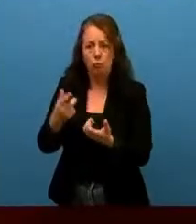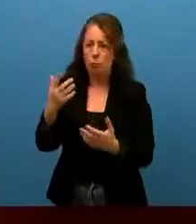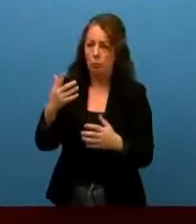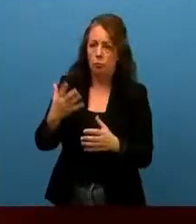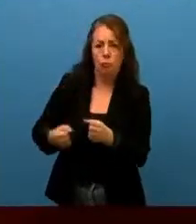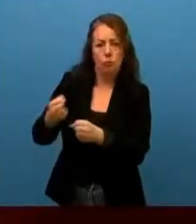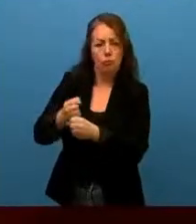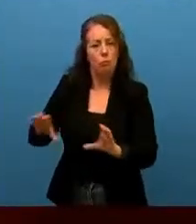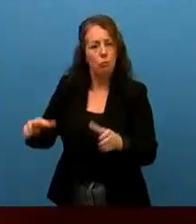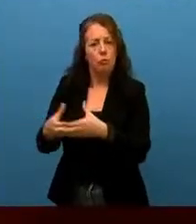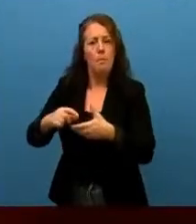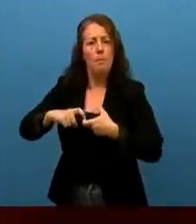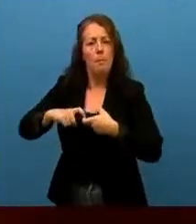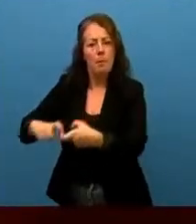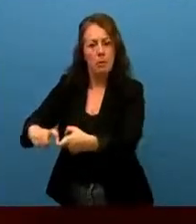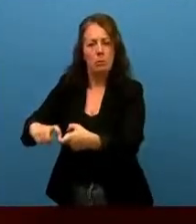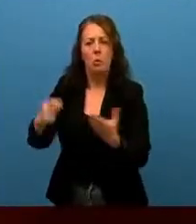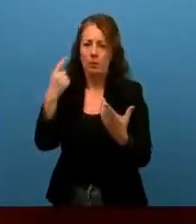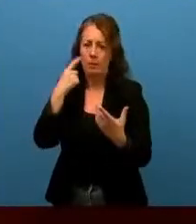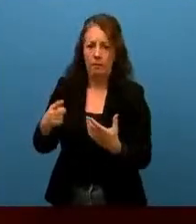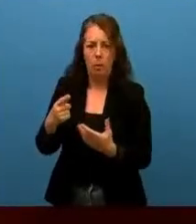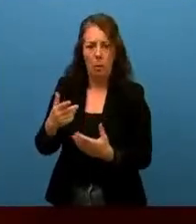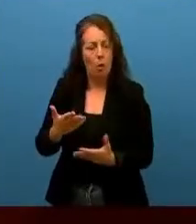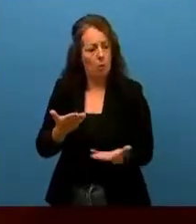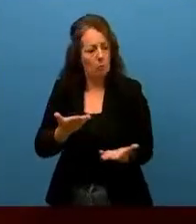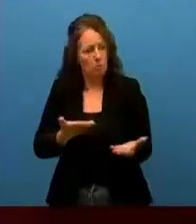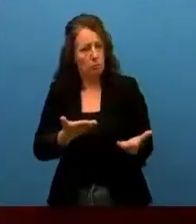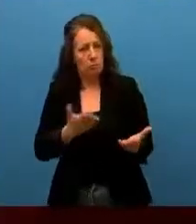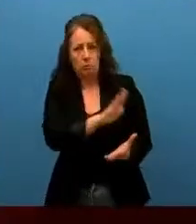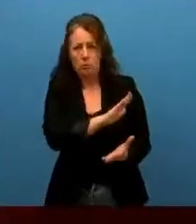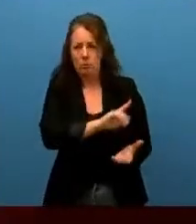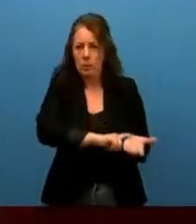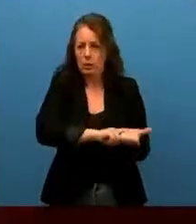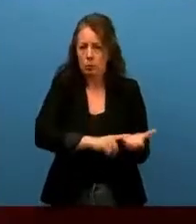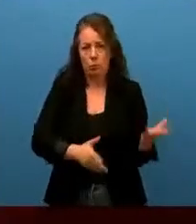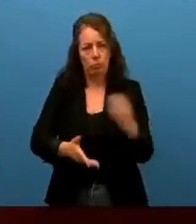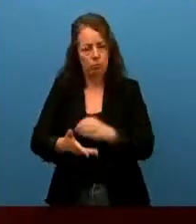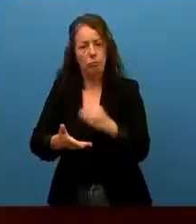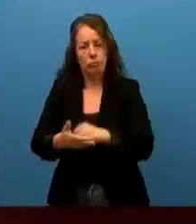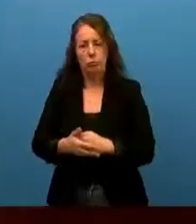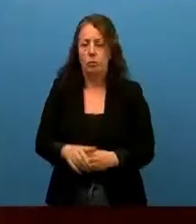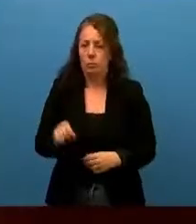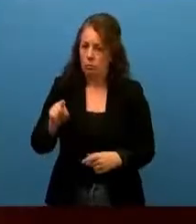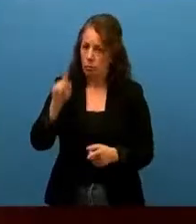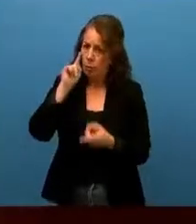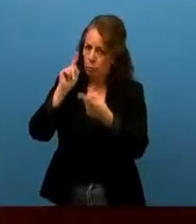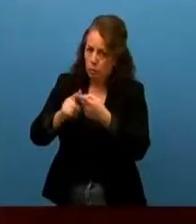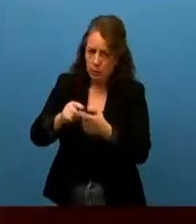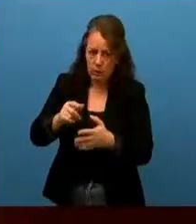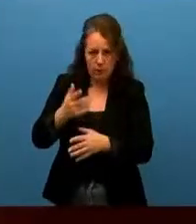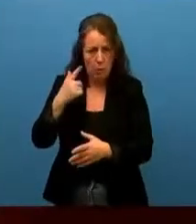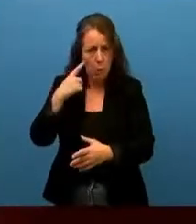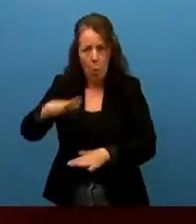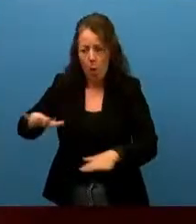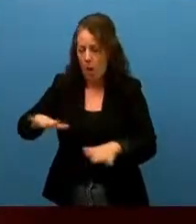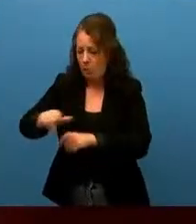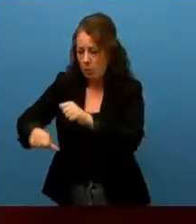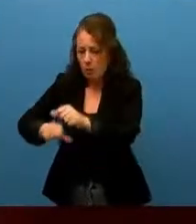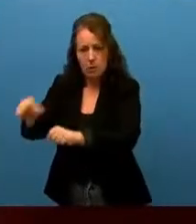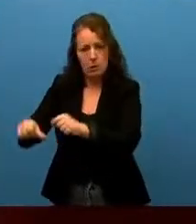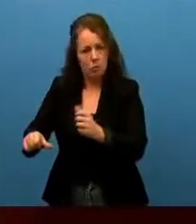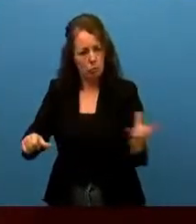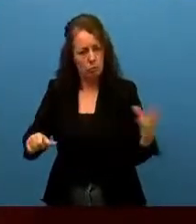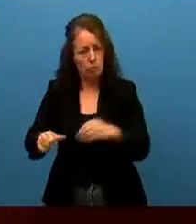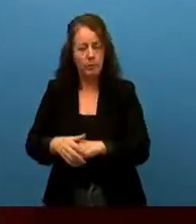to indigenous peoples, which will step up their engagement with and participation in all processes of the convention.